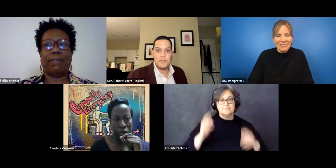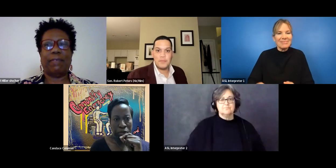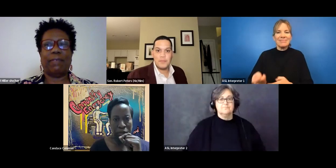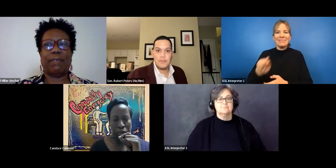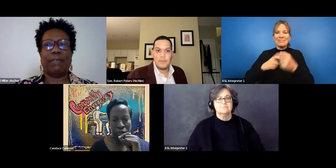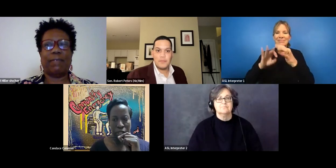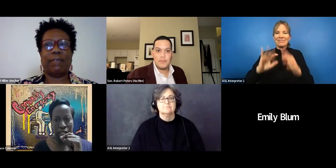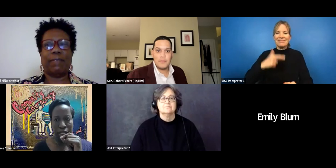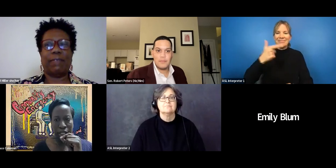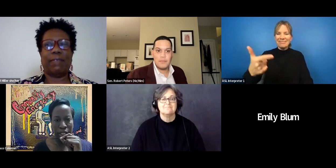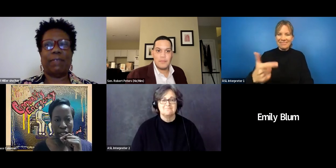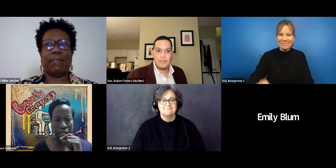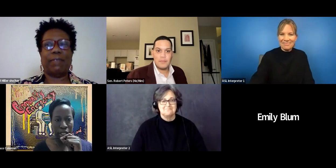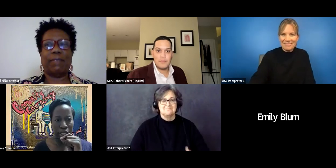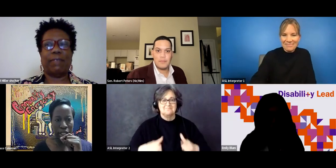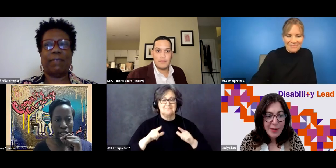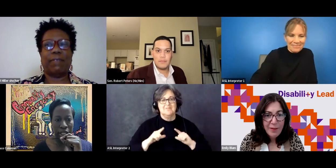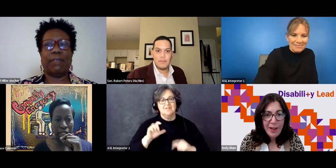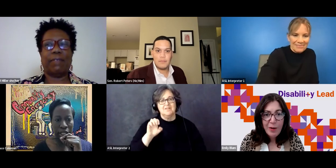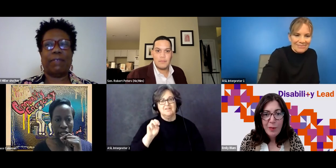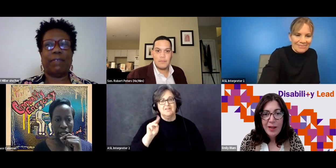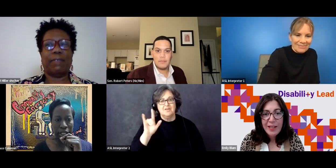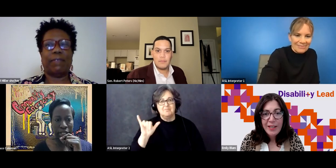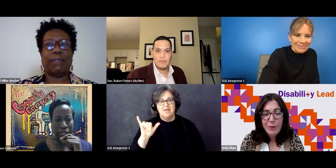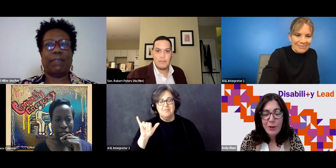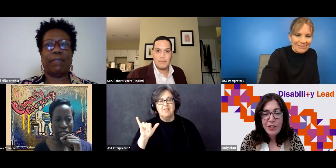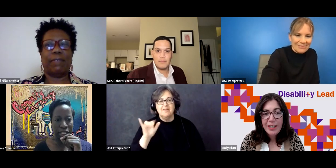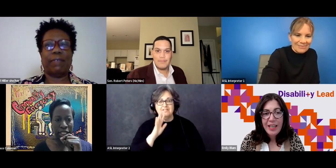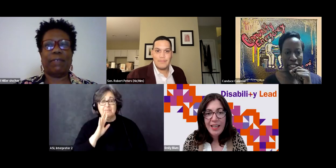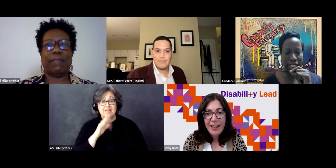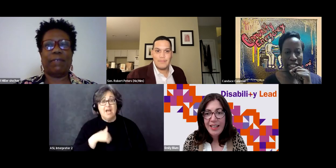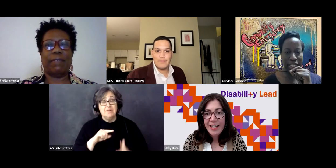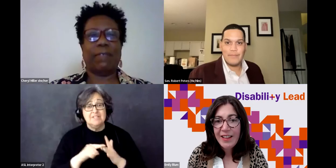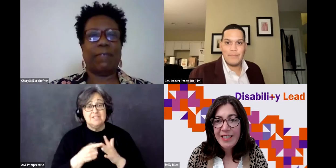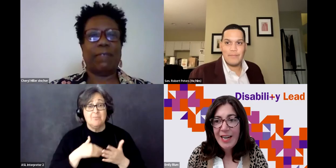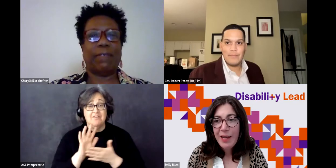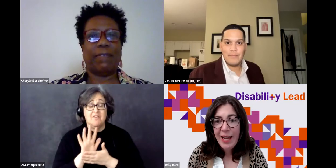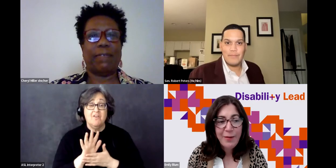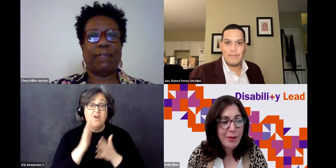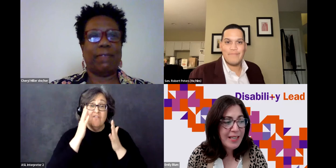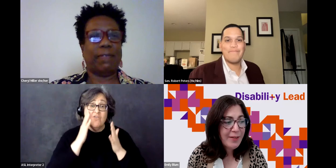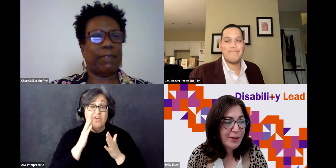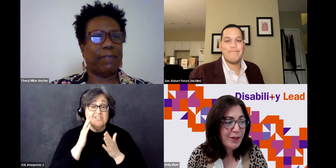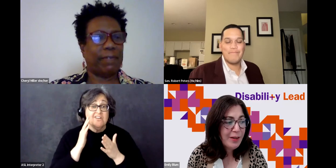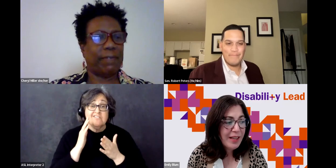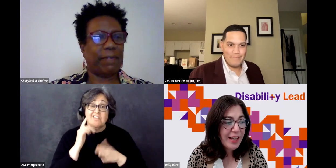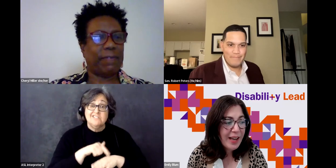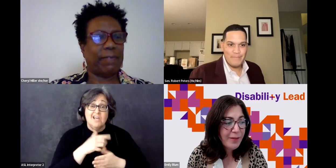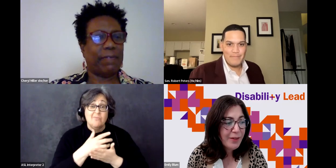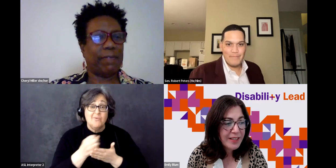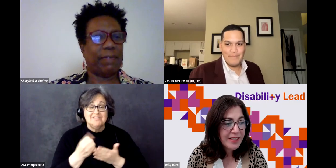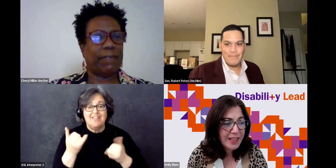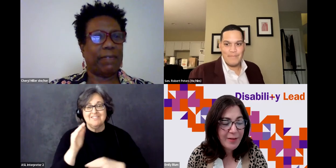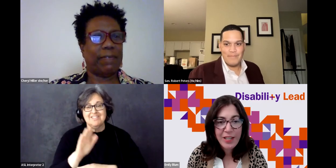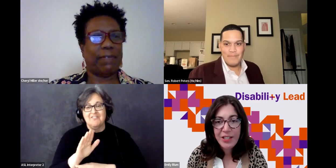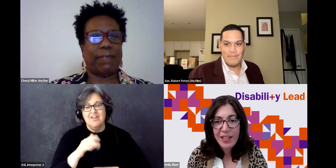This is Emily speaking, and I'm going to actually start my video because unfortunately that's all the time we have for this afternoon. I